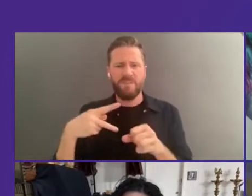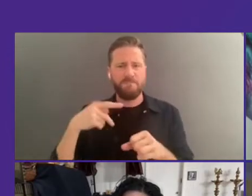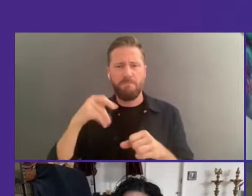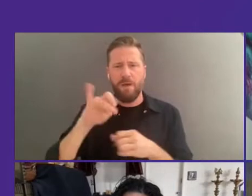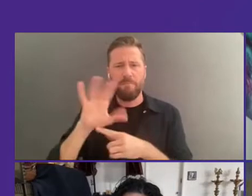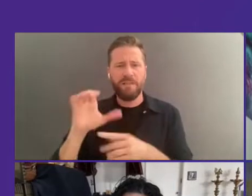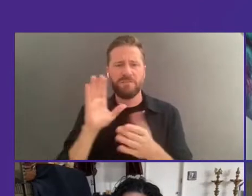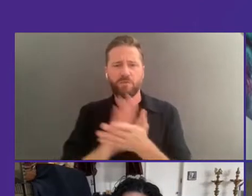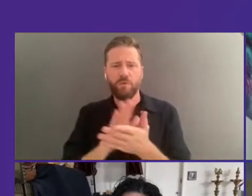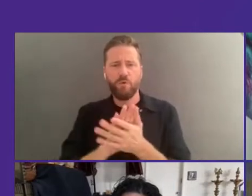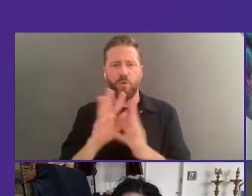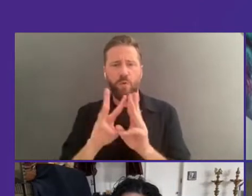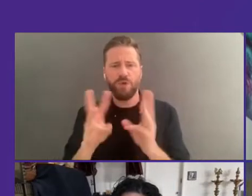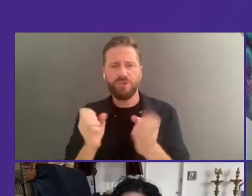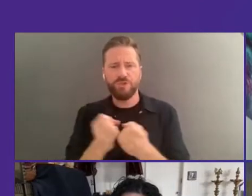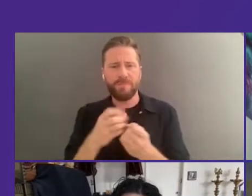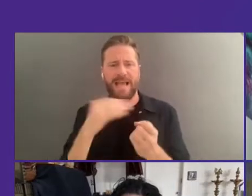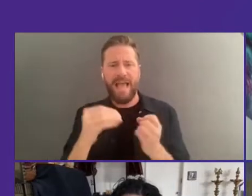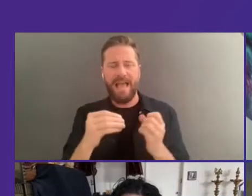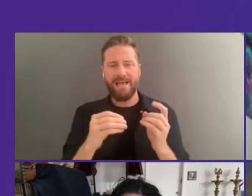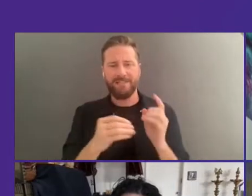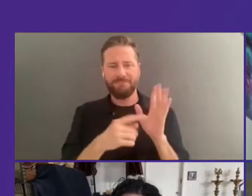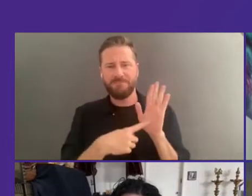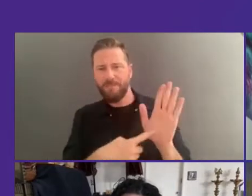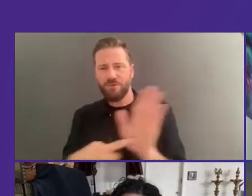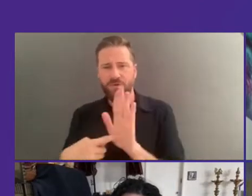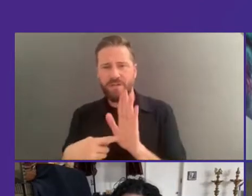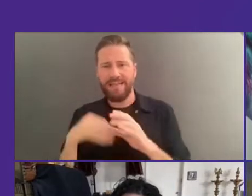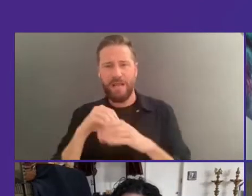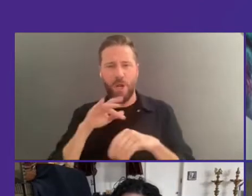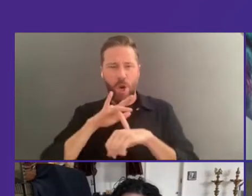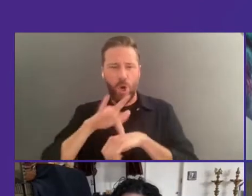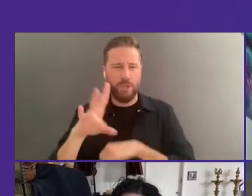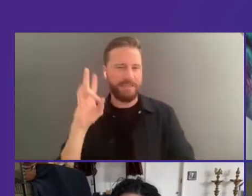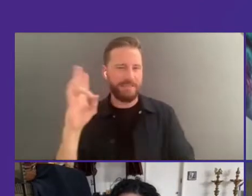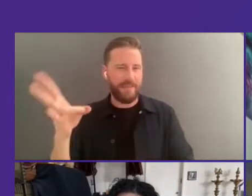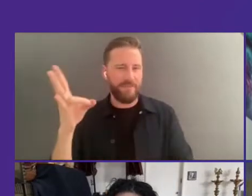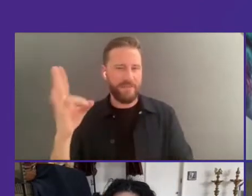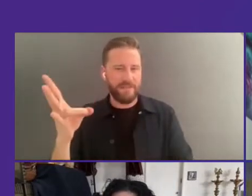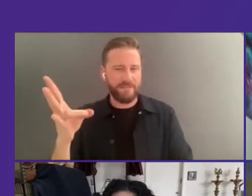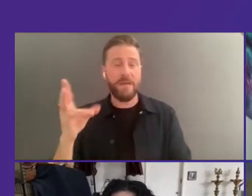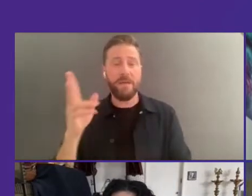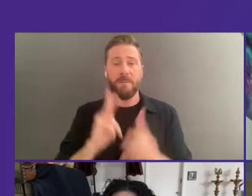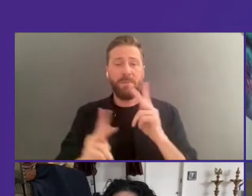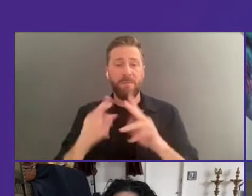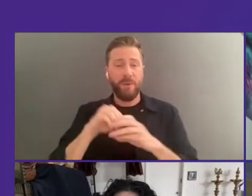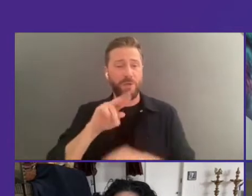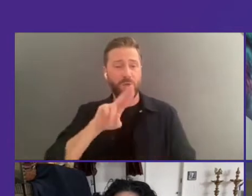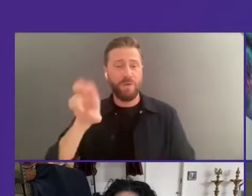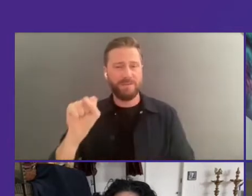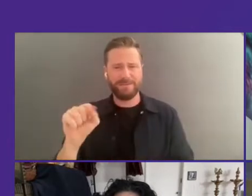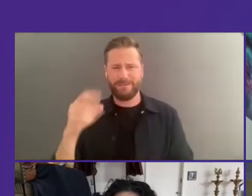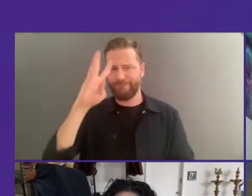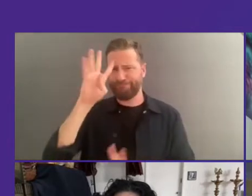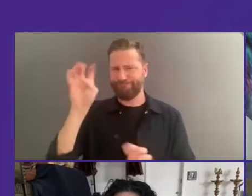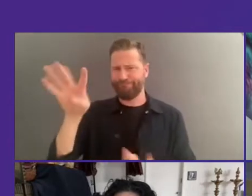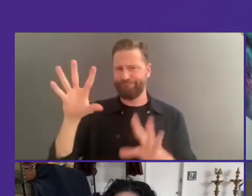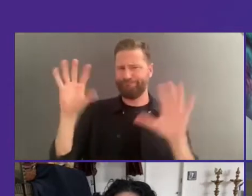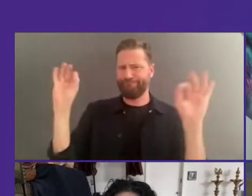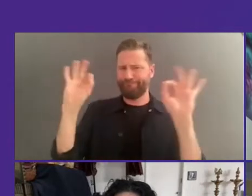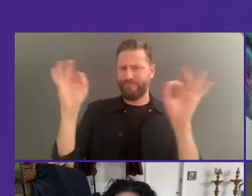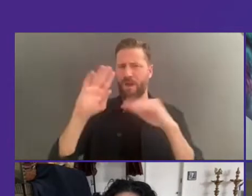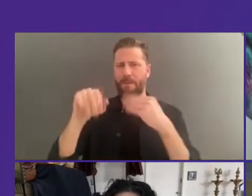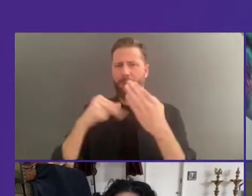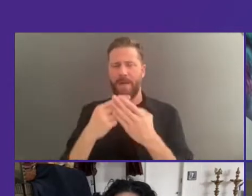and demonstration in early 70s. People in the United States didn't know much about